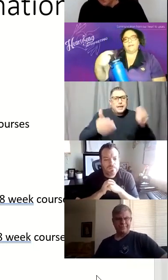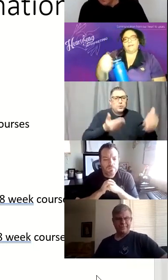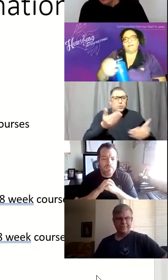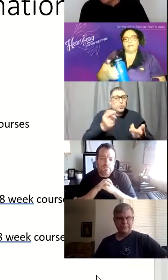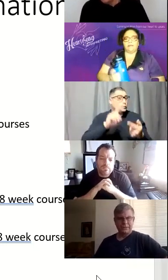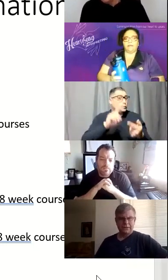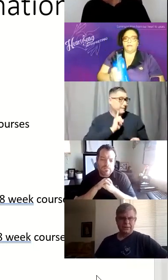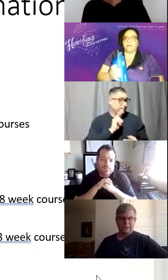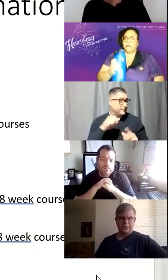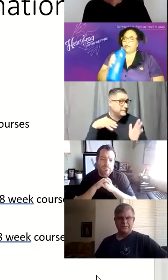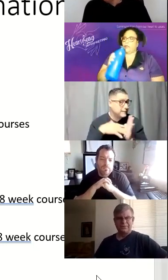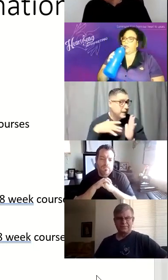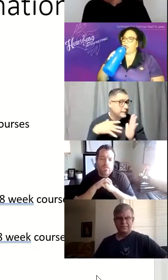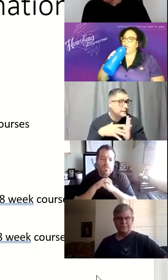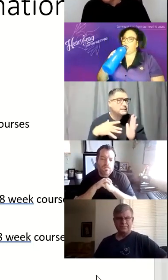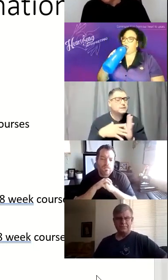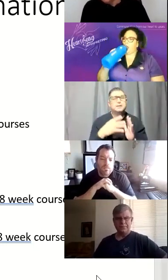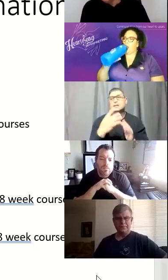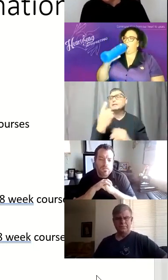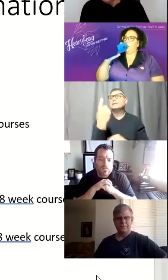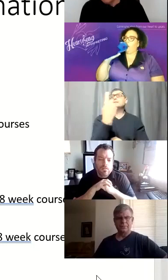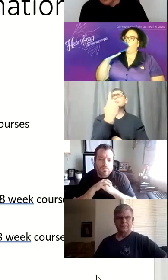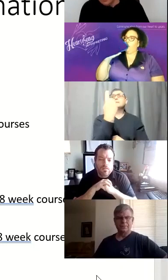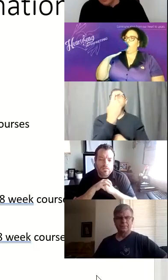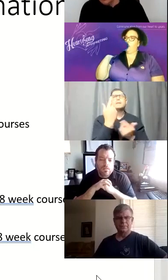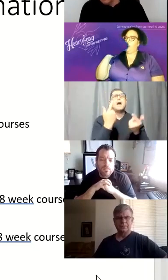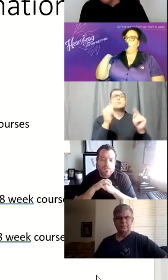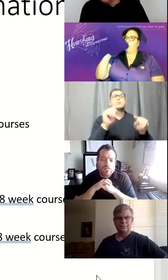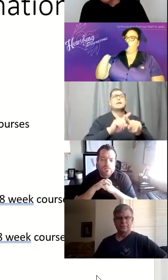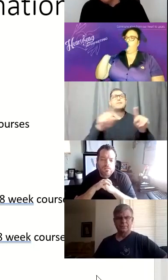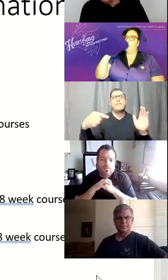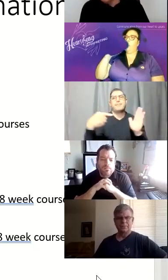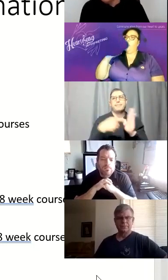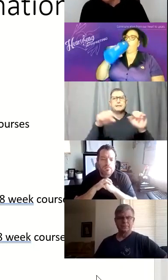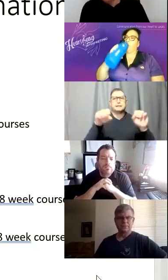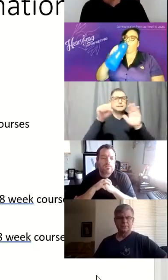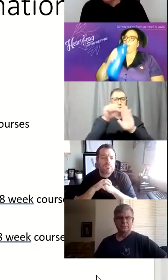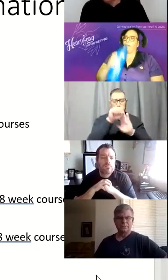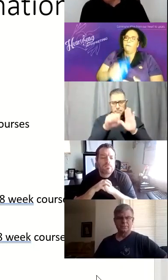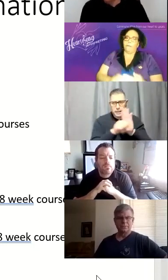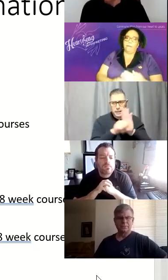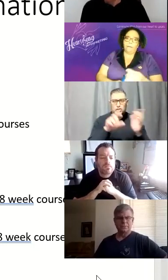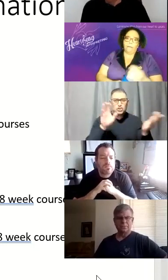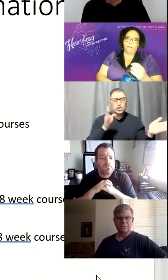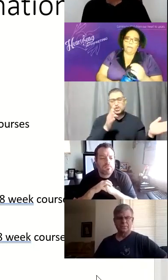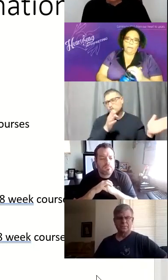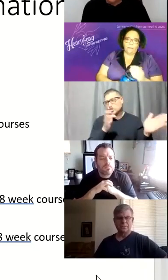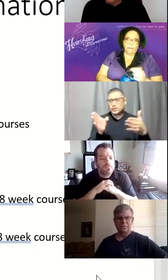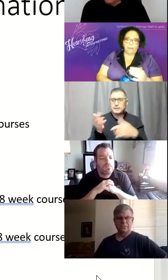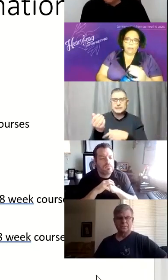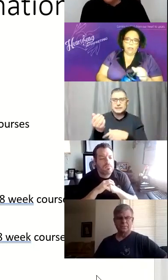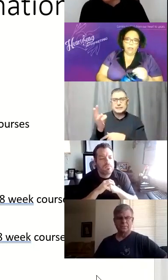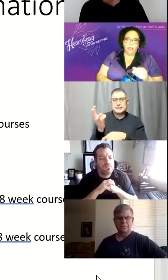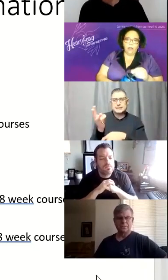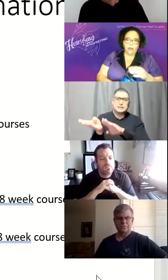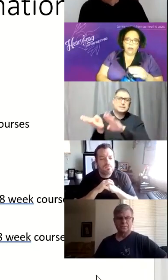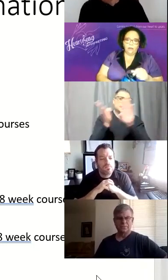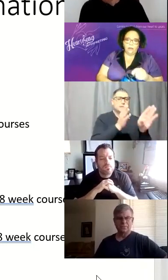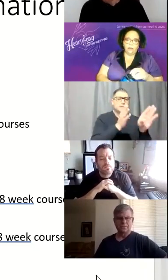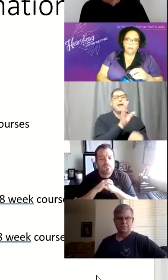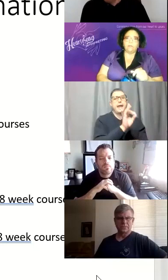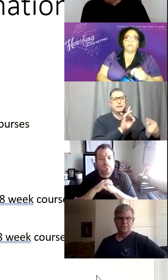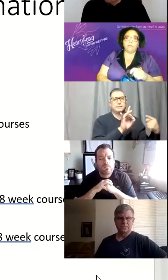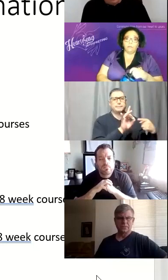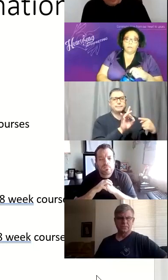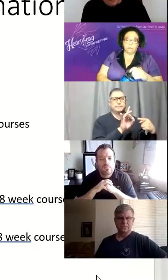studies. One of the things I'm trying differently this semester is making a shift from 16 weeks to 8 weeks.